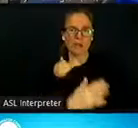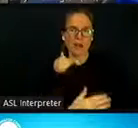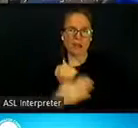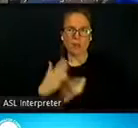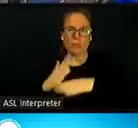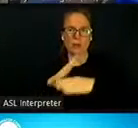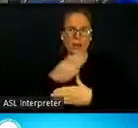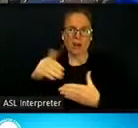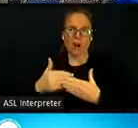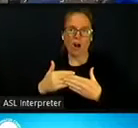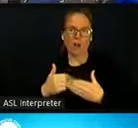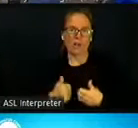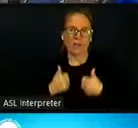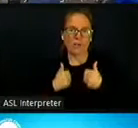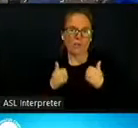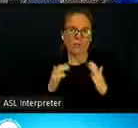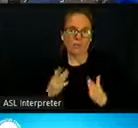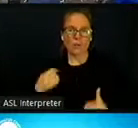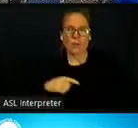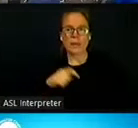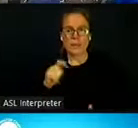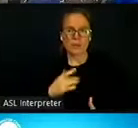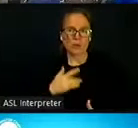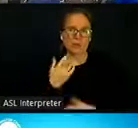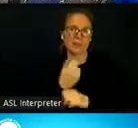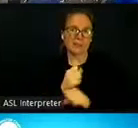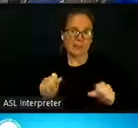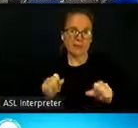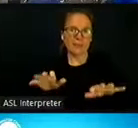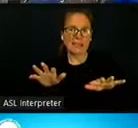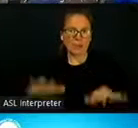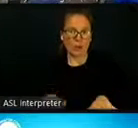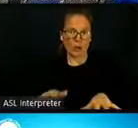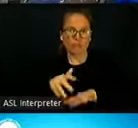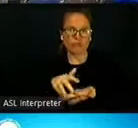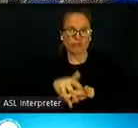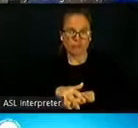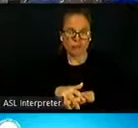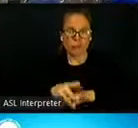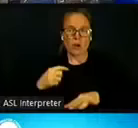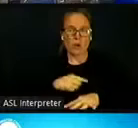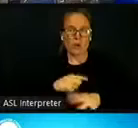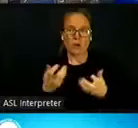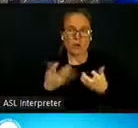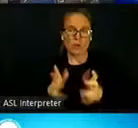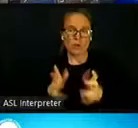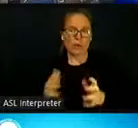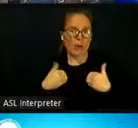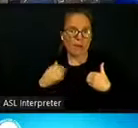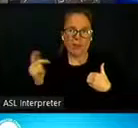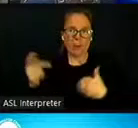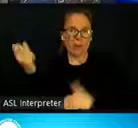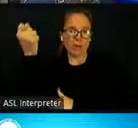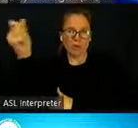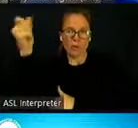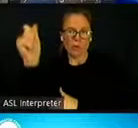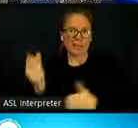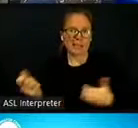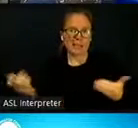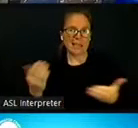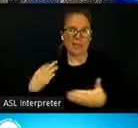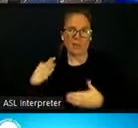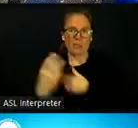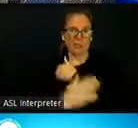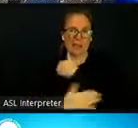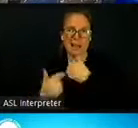all of its residents. We need to feel safe and secure. And that we don't want to have the Portland riots here in Washington County. I don't want to be scared for